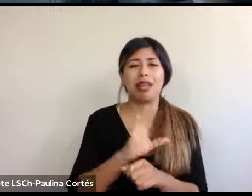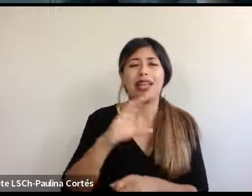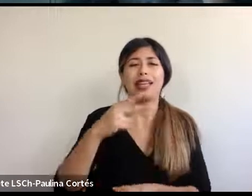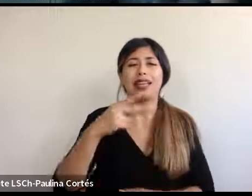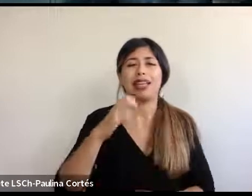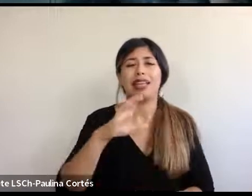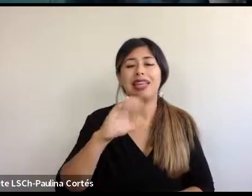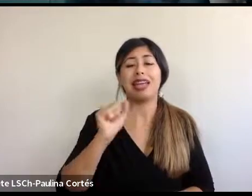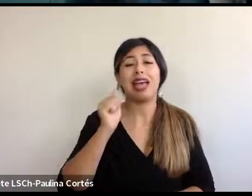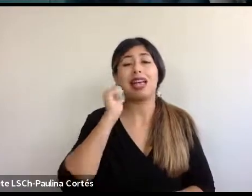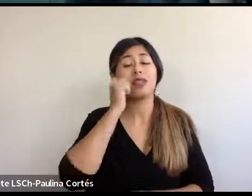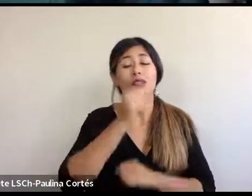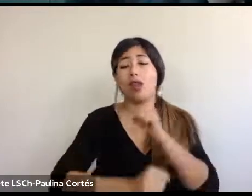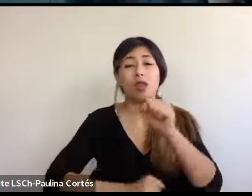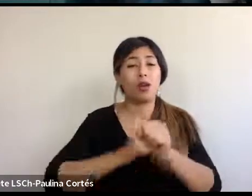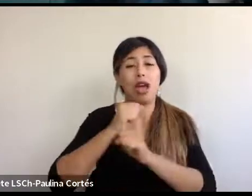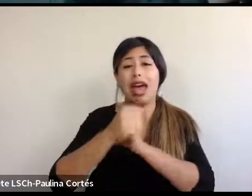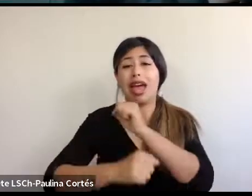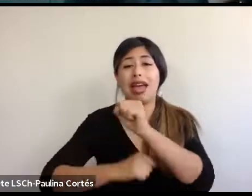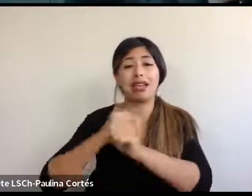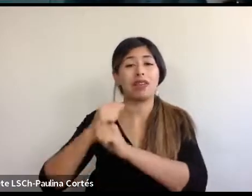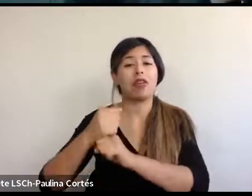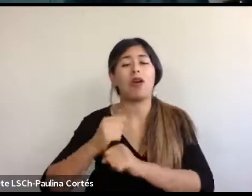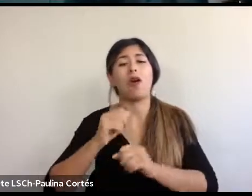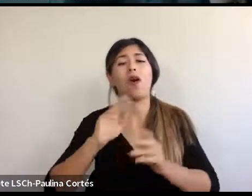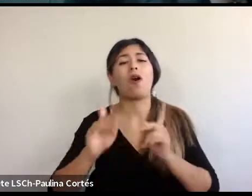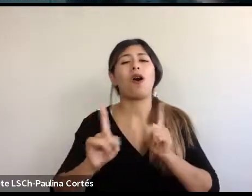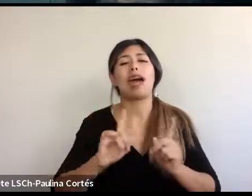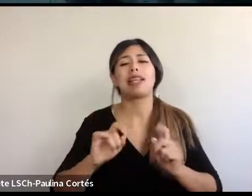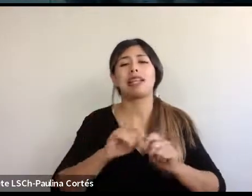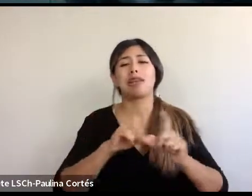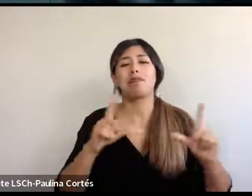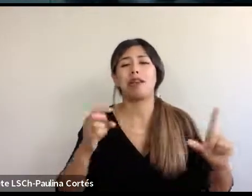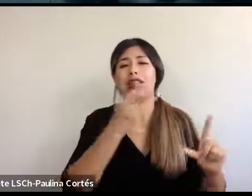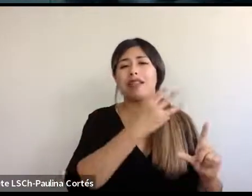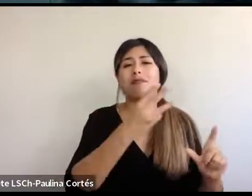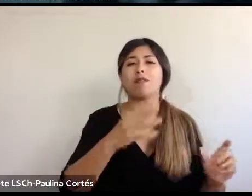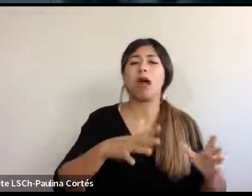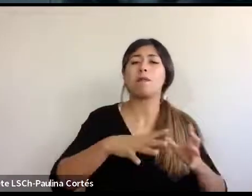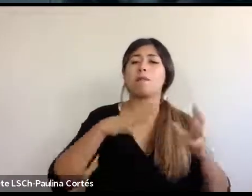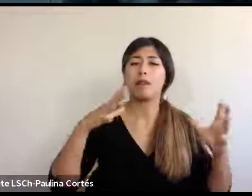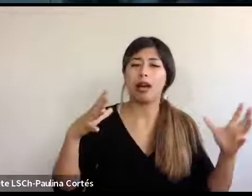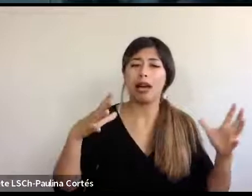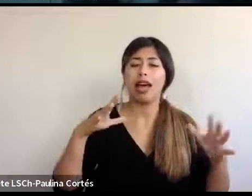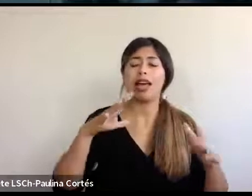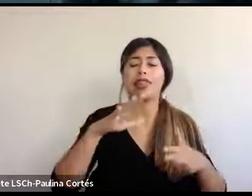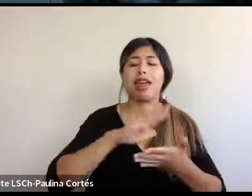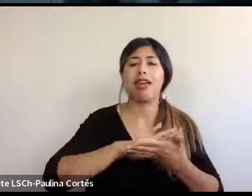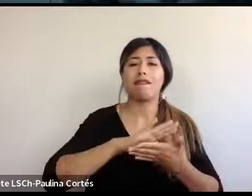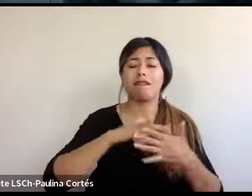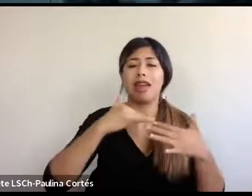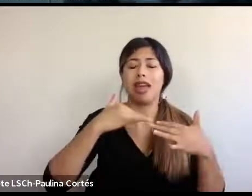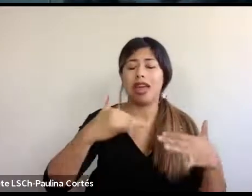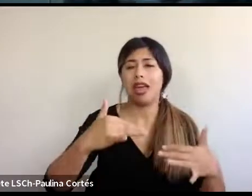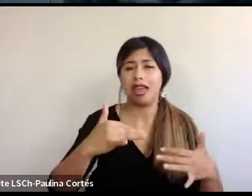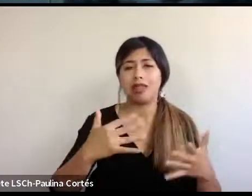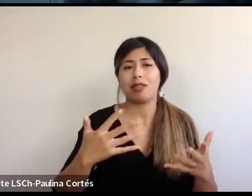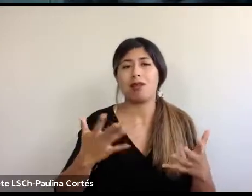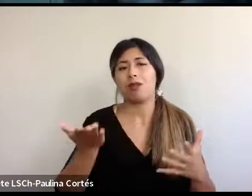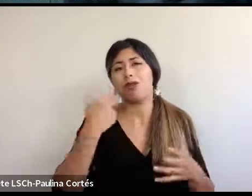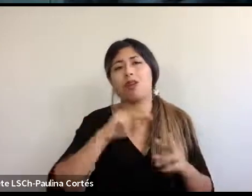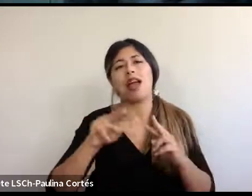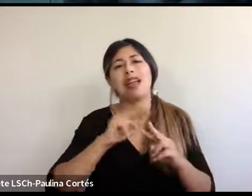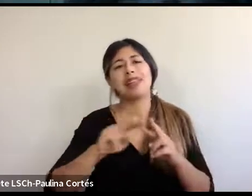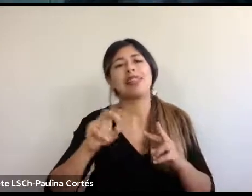one of the biggest events, like matchmaking events for the filmmakers and sales agents